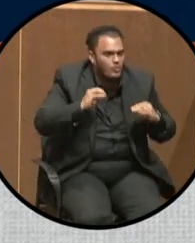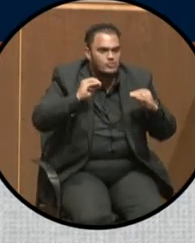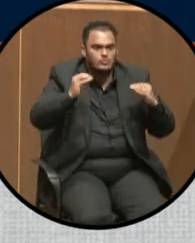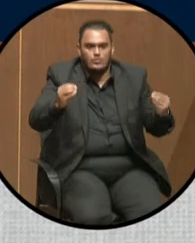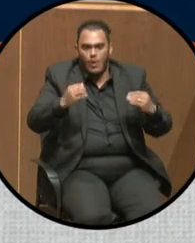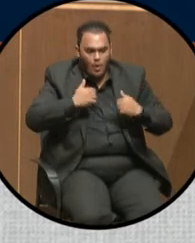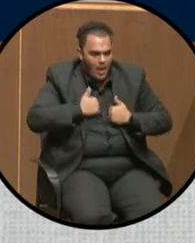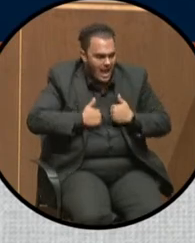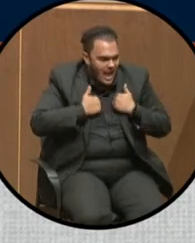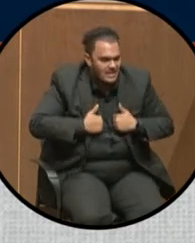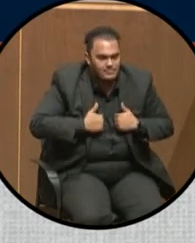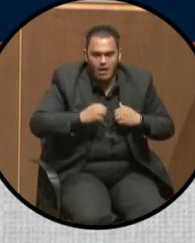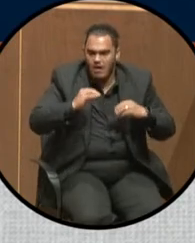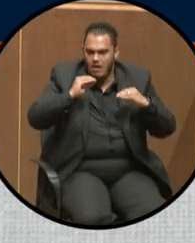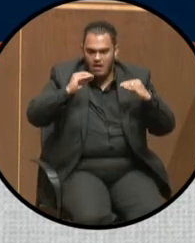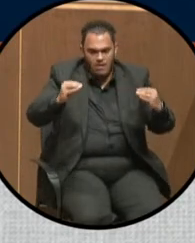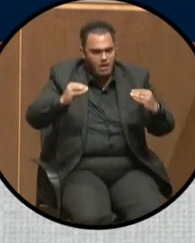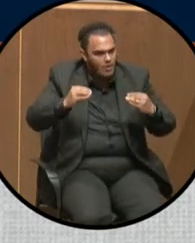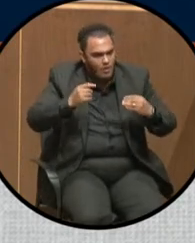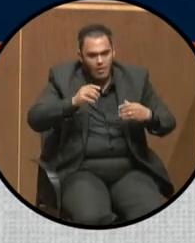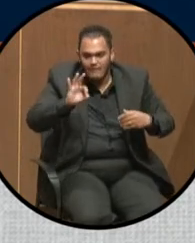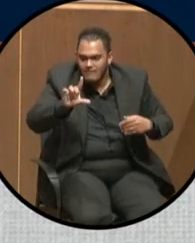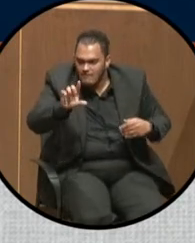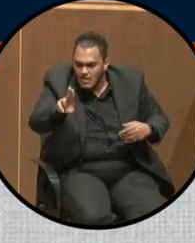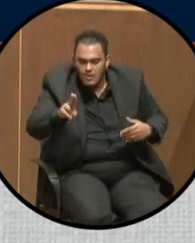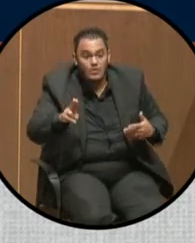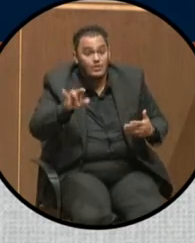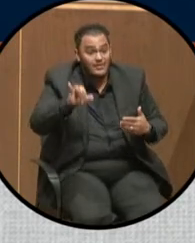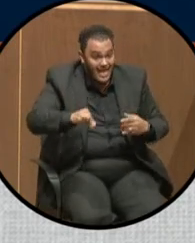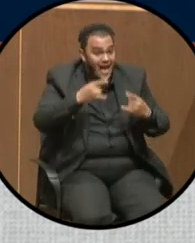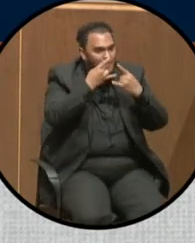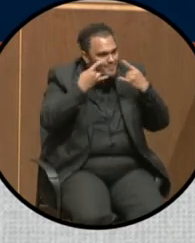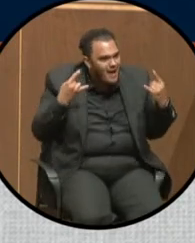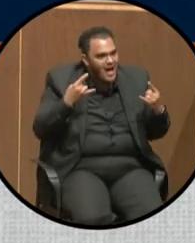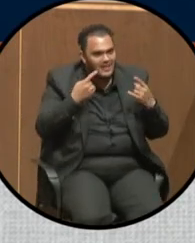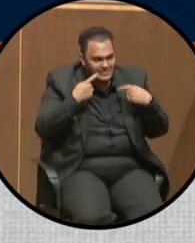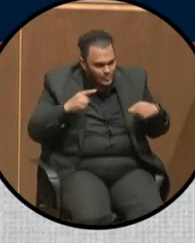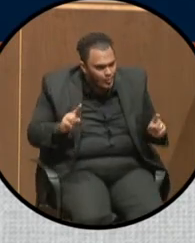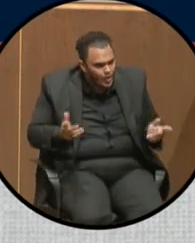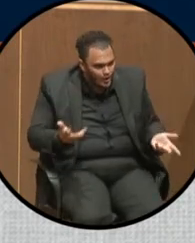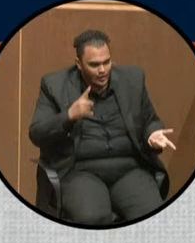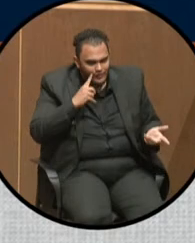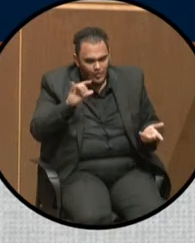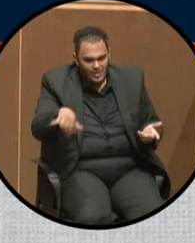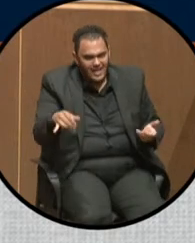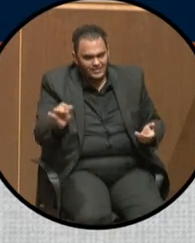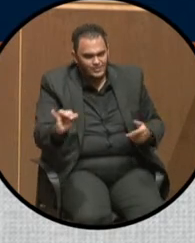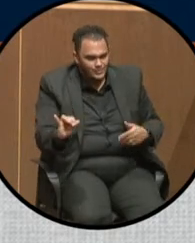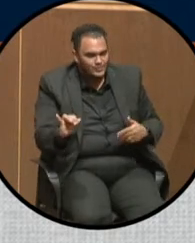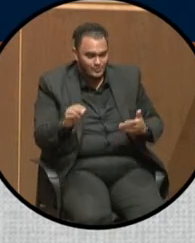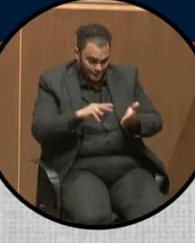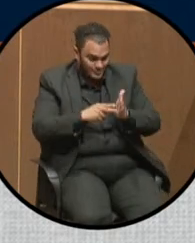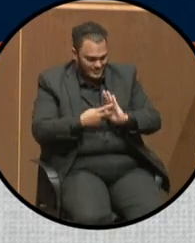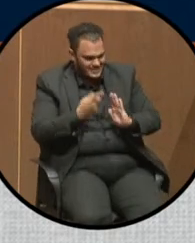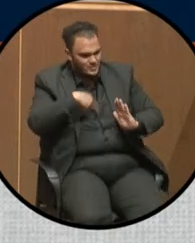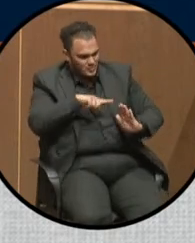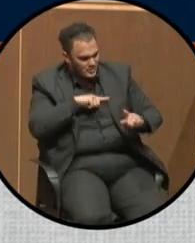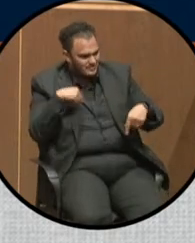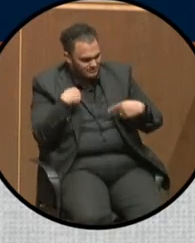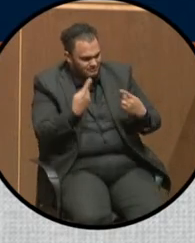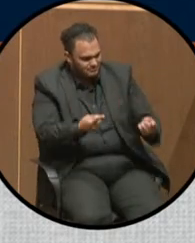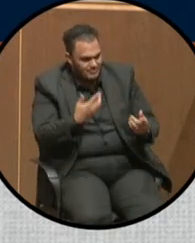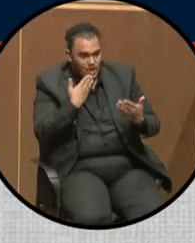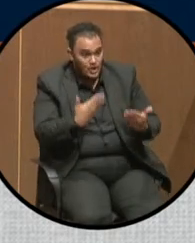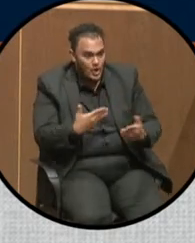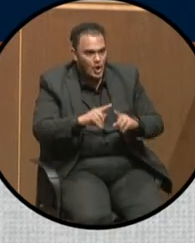reduce viral spread when everyone wears one, and that's why we've actually done relatively well with this pandemic thus far. But what I've seen in the